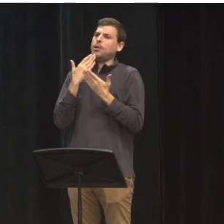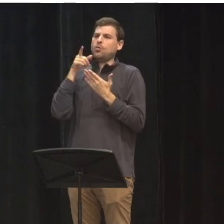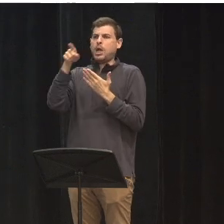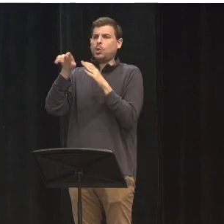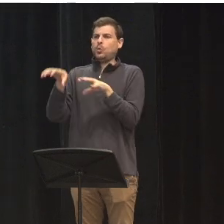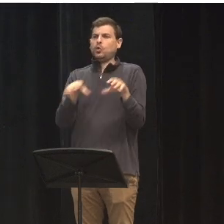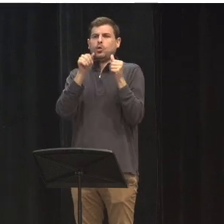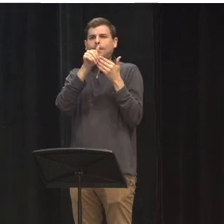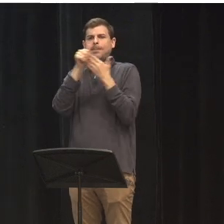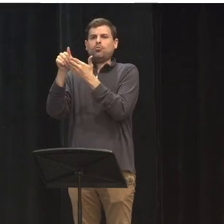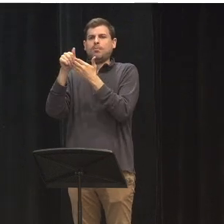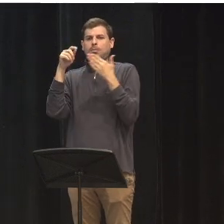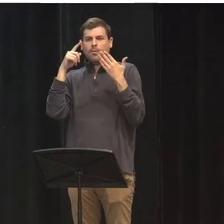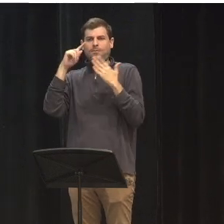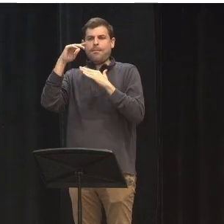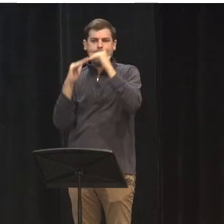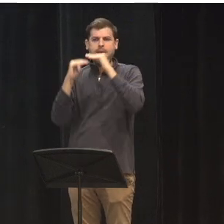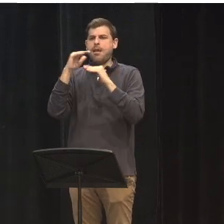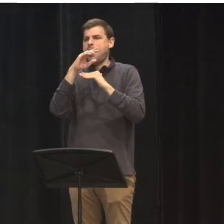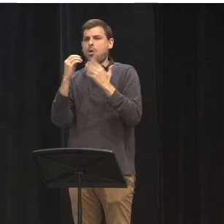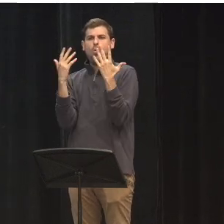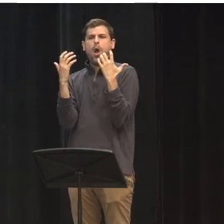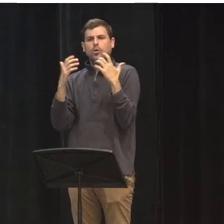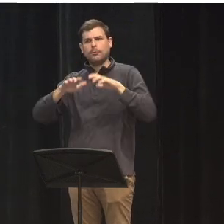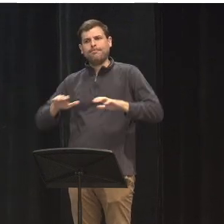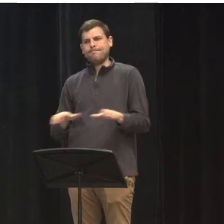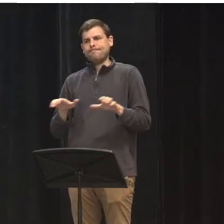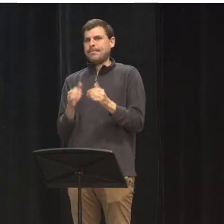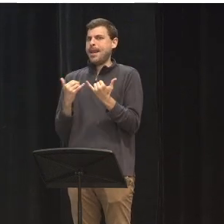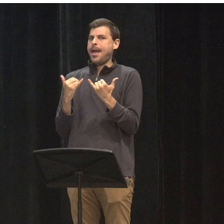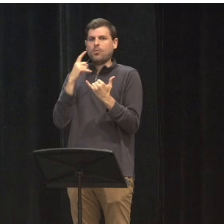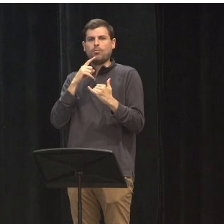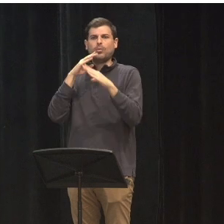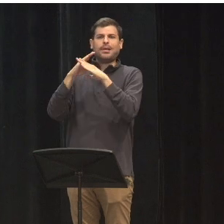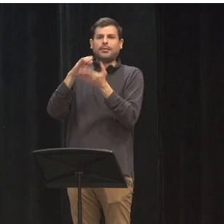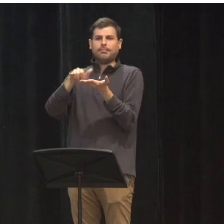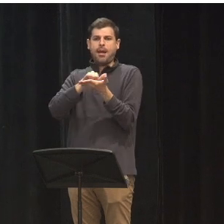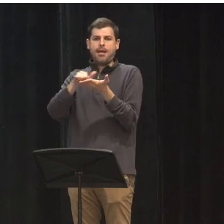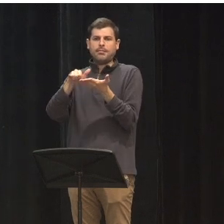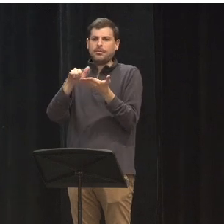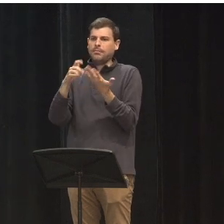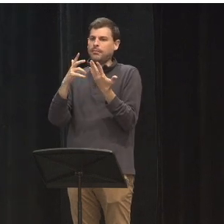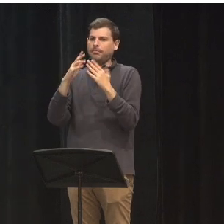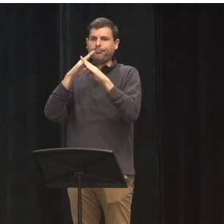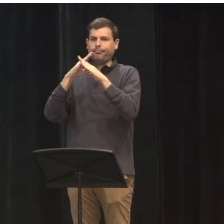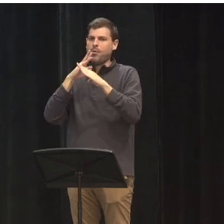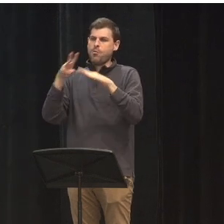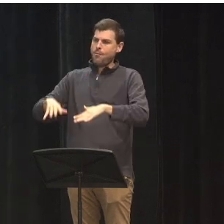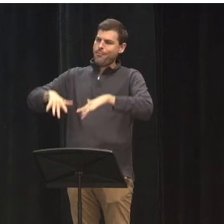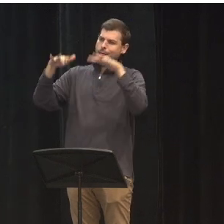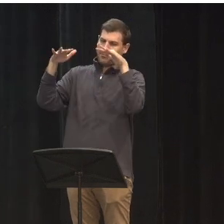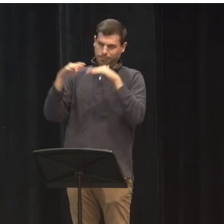leadership role in protecting Lower Manhattan from the increased risk of coastal storms and sea level